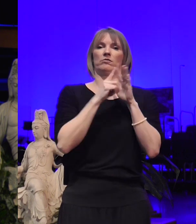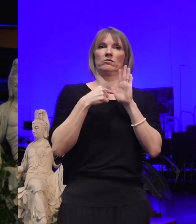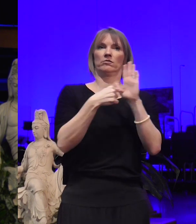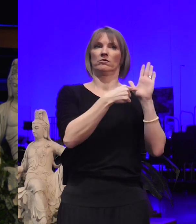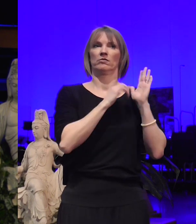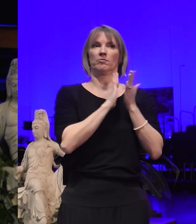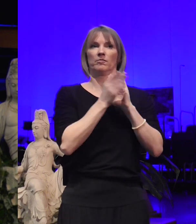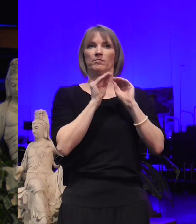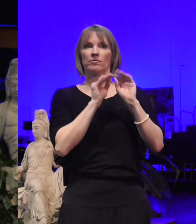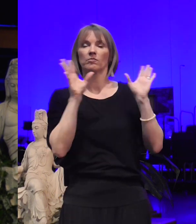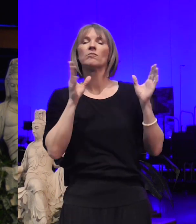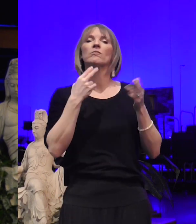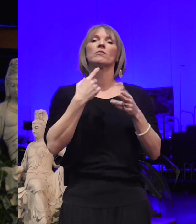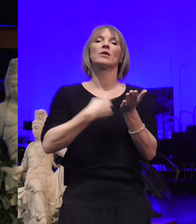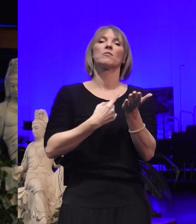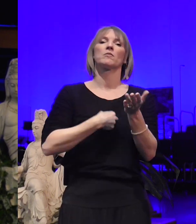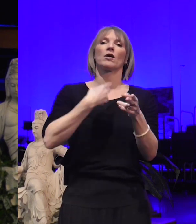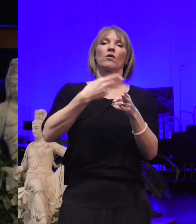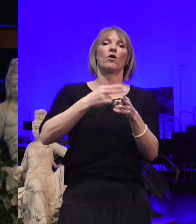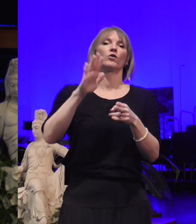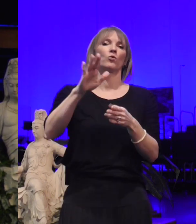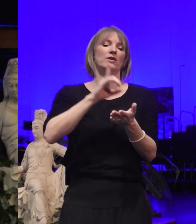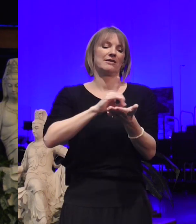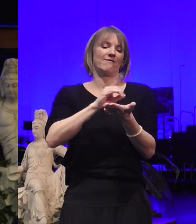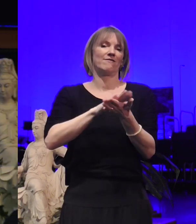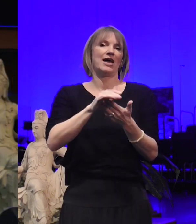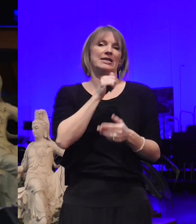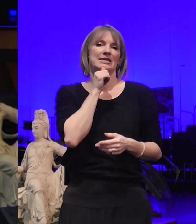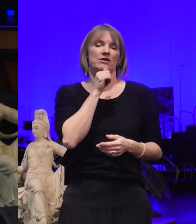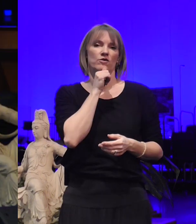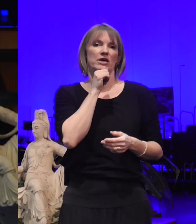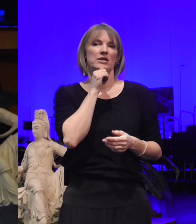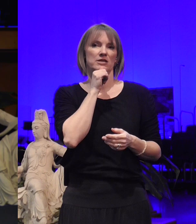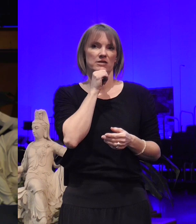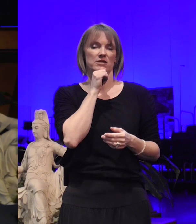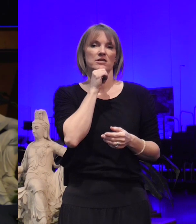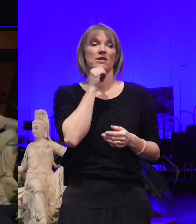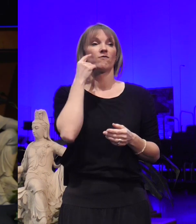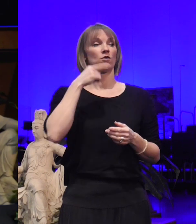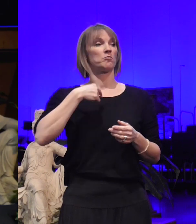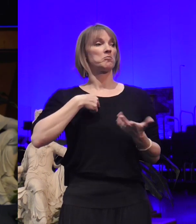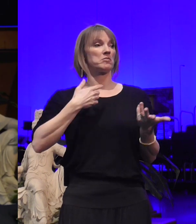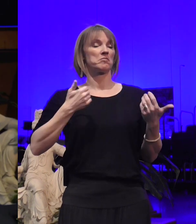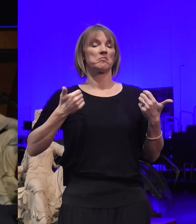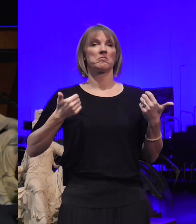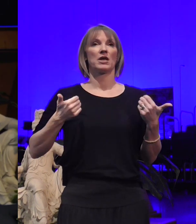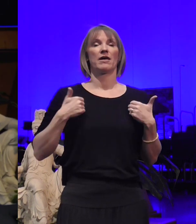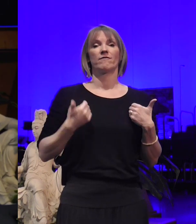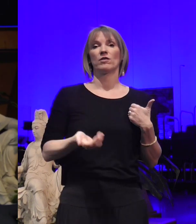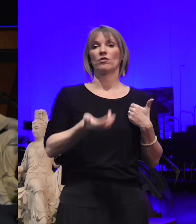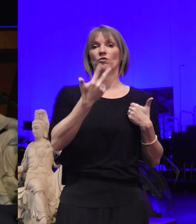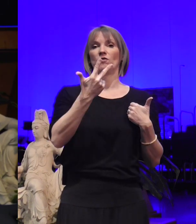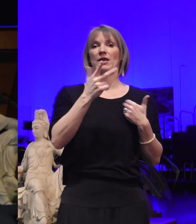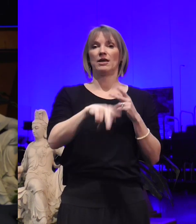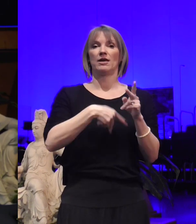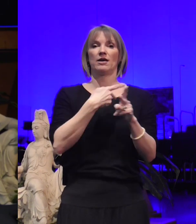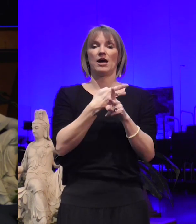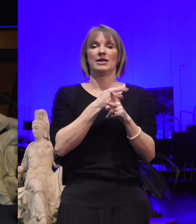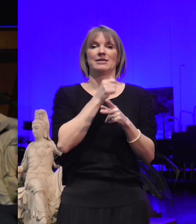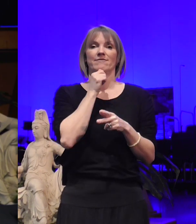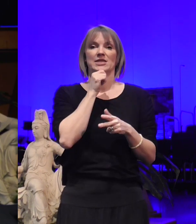like to call them your divine secrets. For me, there are three kinds of